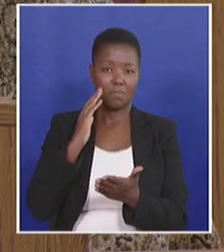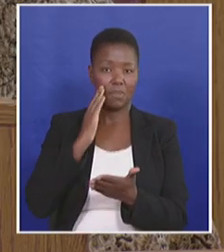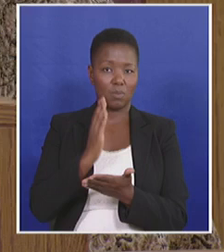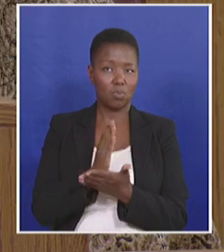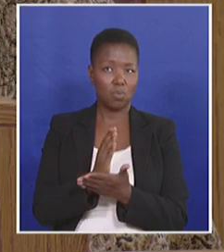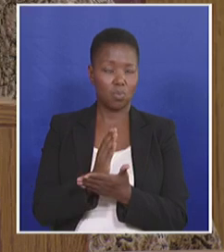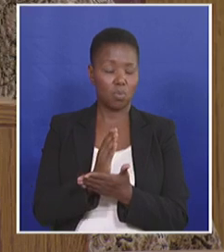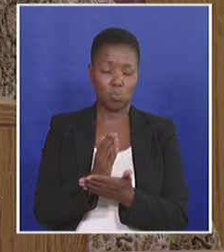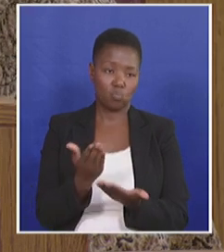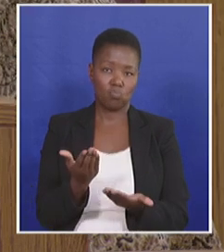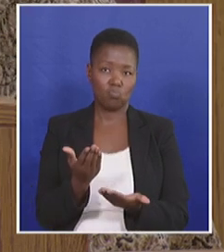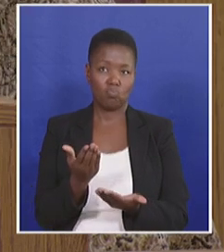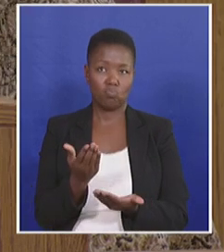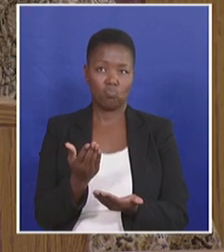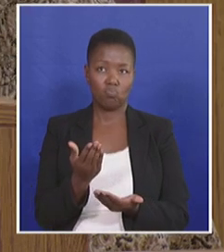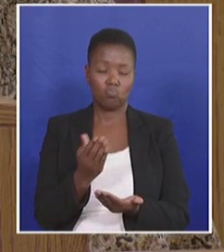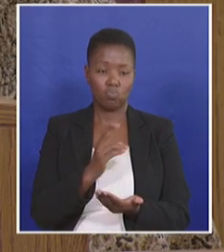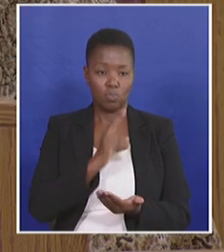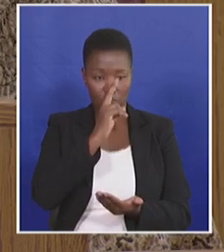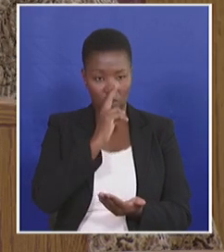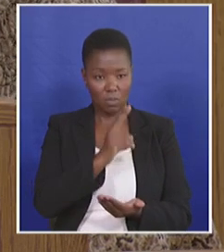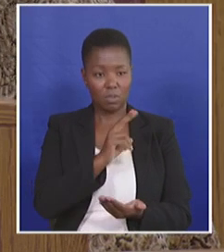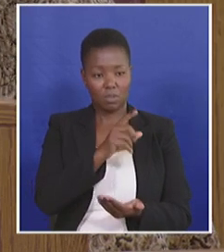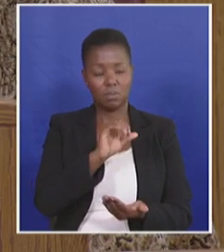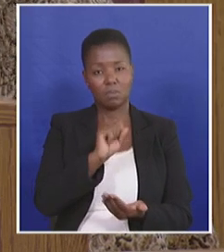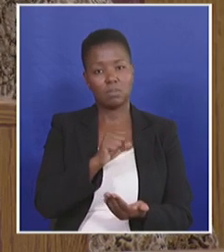The Honorable Shibukwane's question